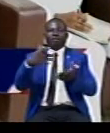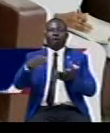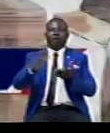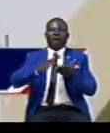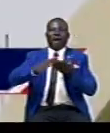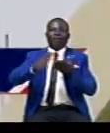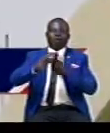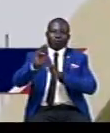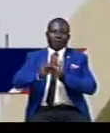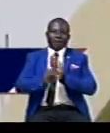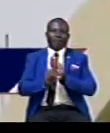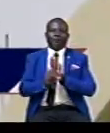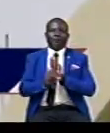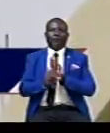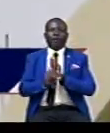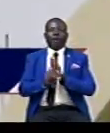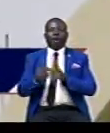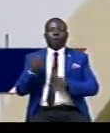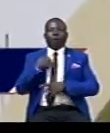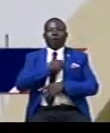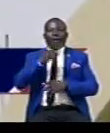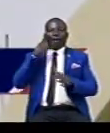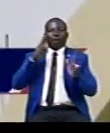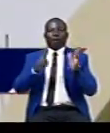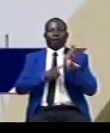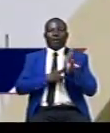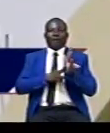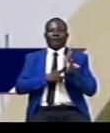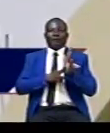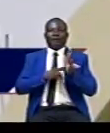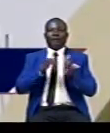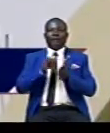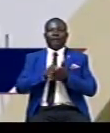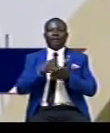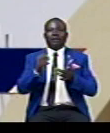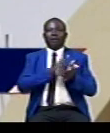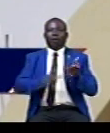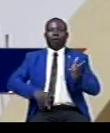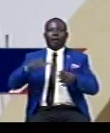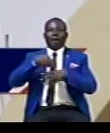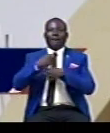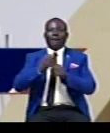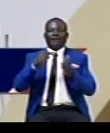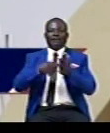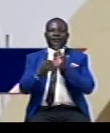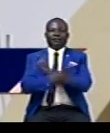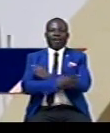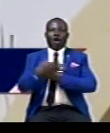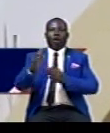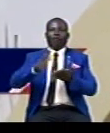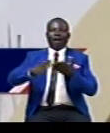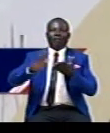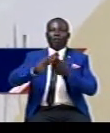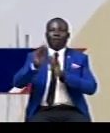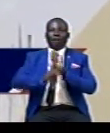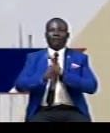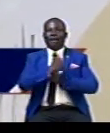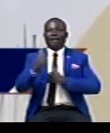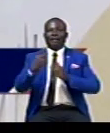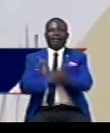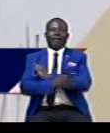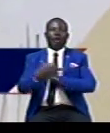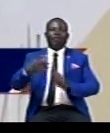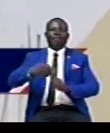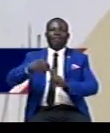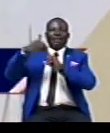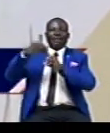atonement. We recognize the Lord made this day of atonement a day of special